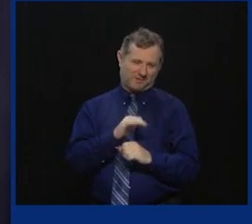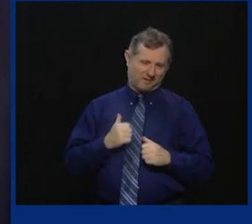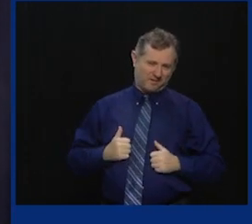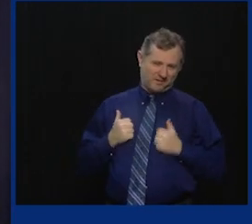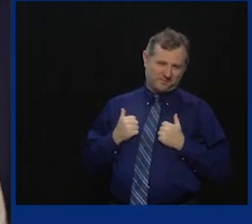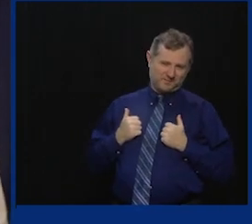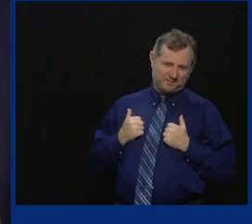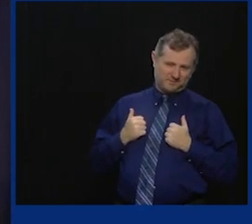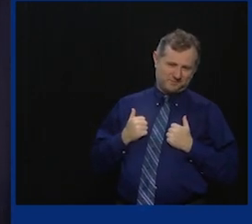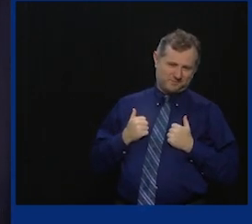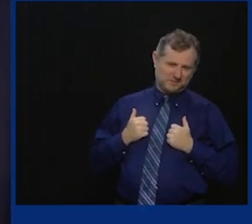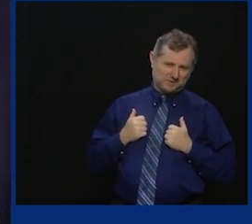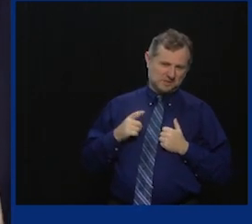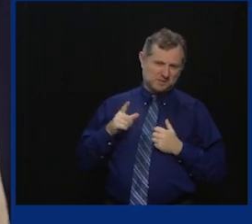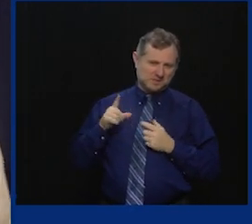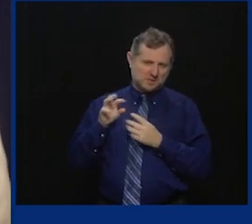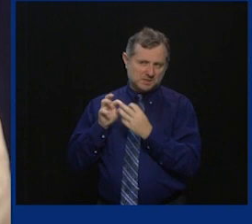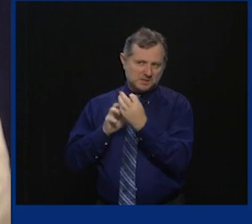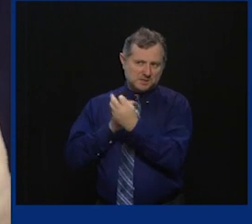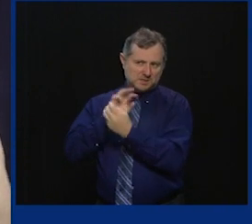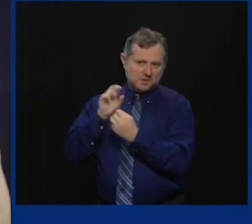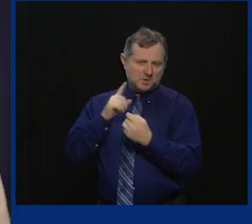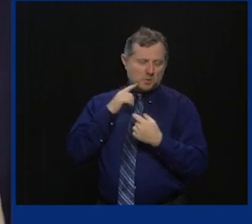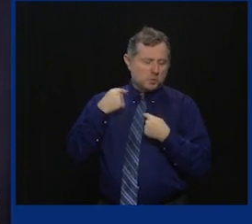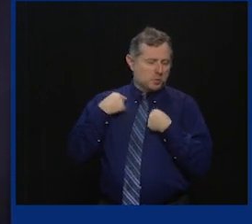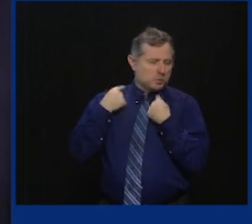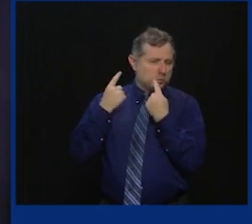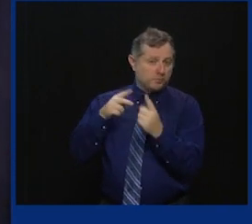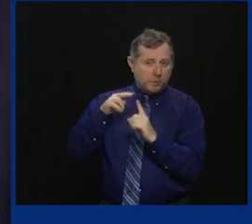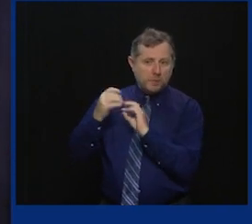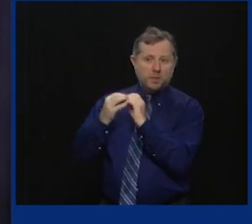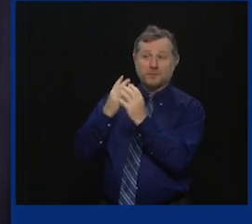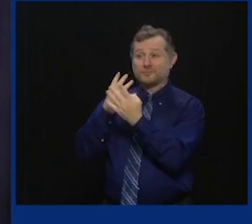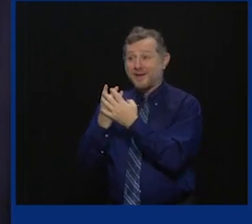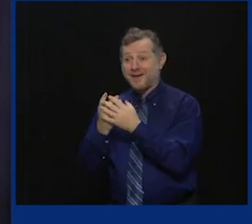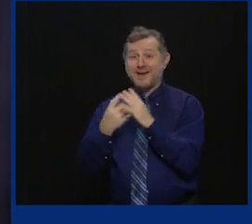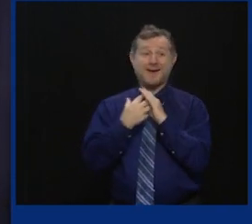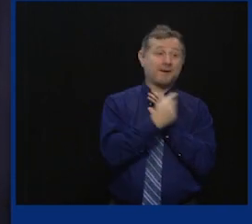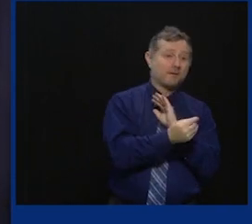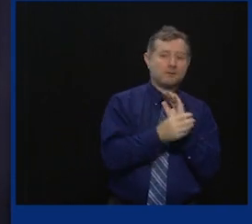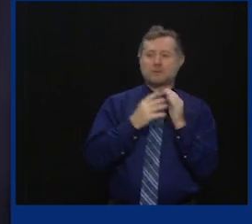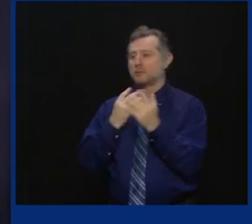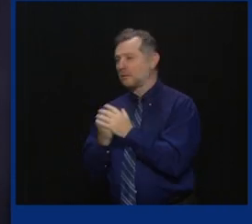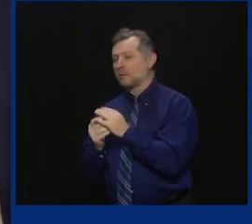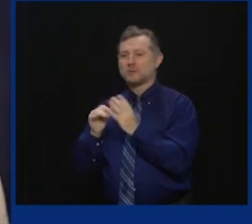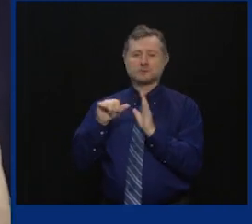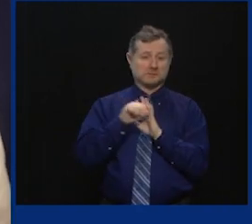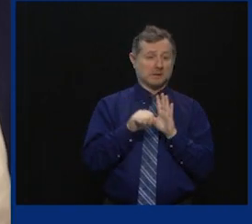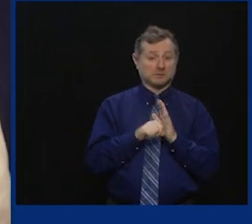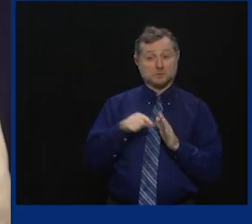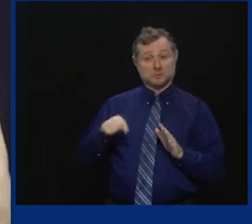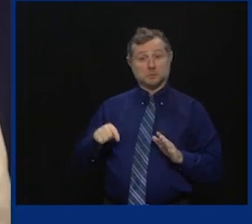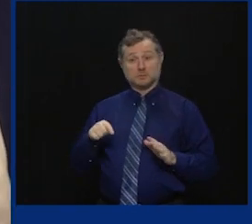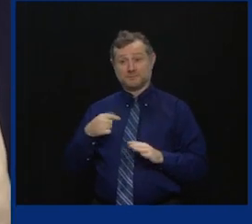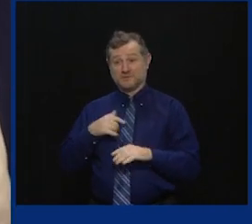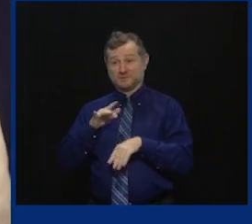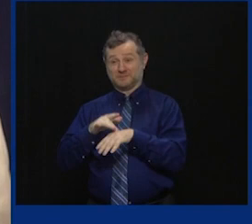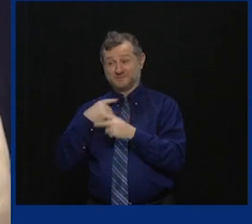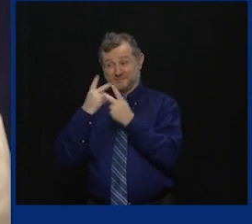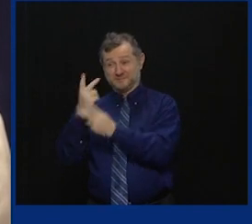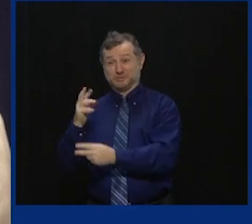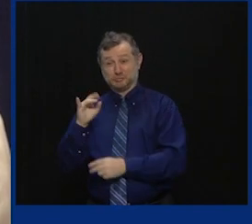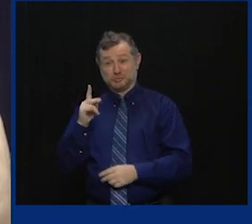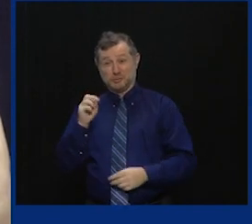state. Recently, I visited Rikers, and what I saw there was a humanitarian crisis, is a